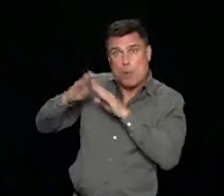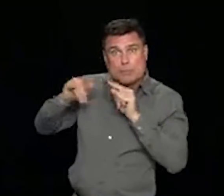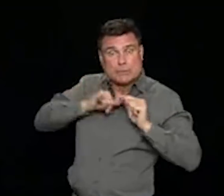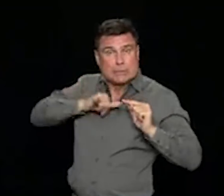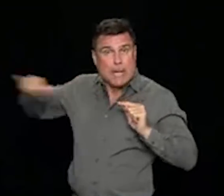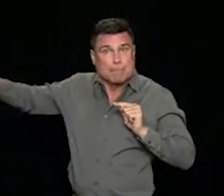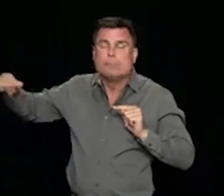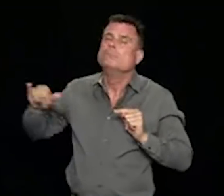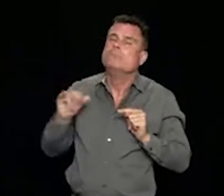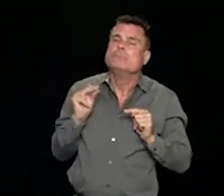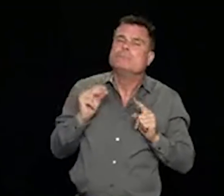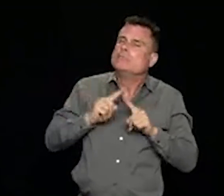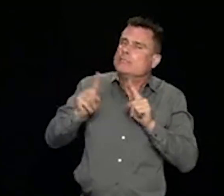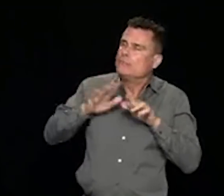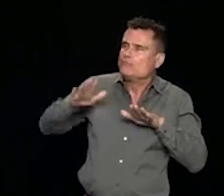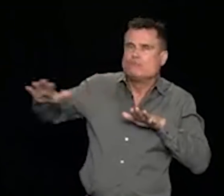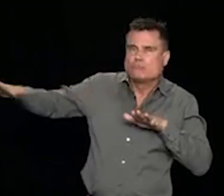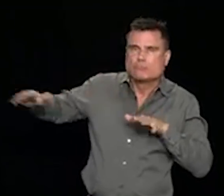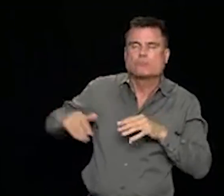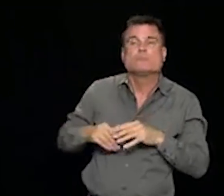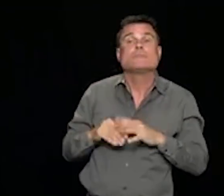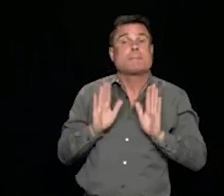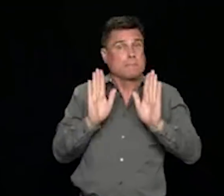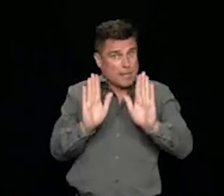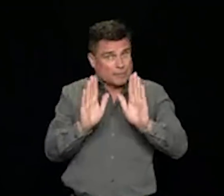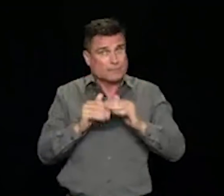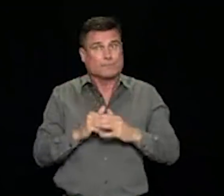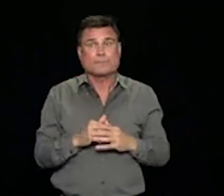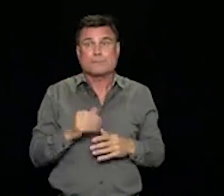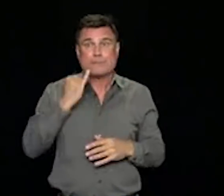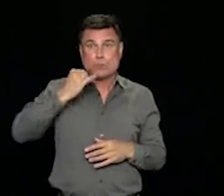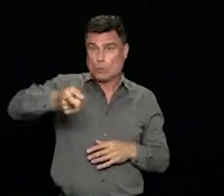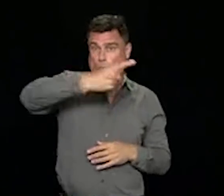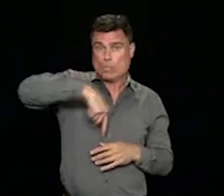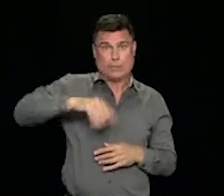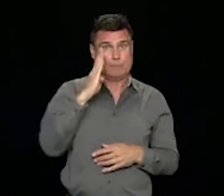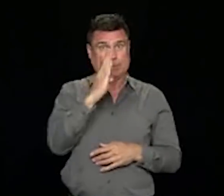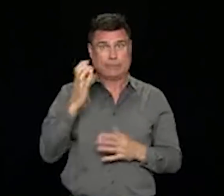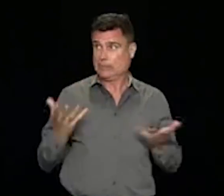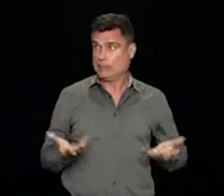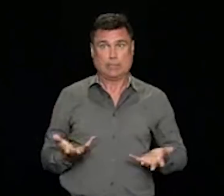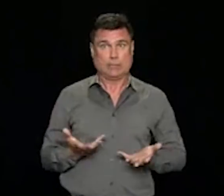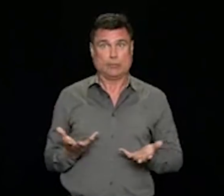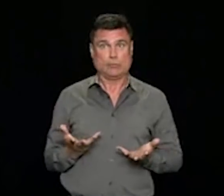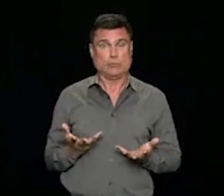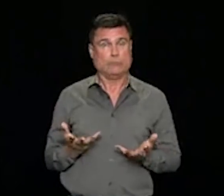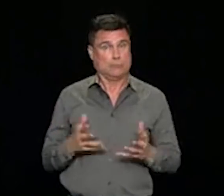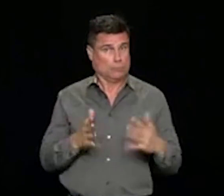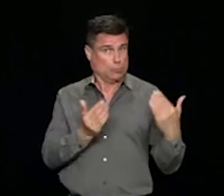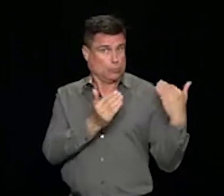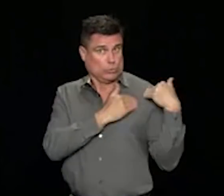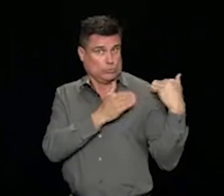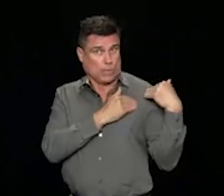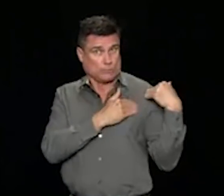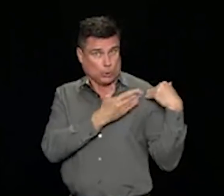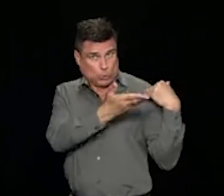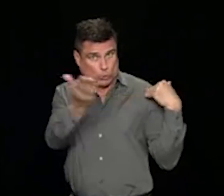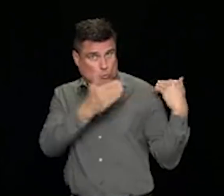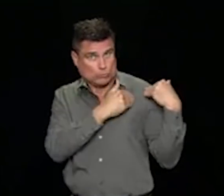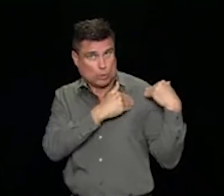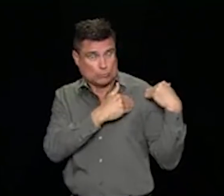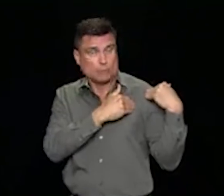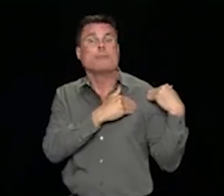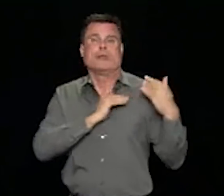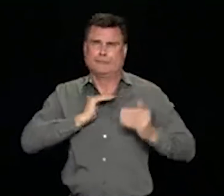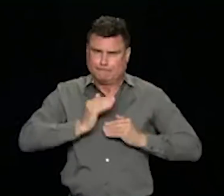to our effort and by remaining 100% all in our BC COVID-19 response, we find ourselves choosing social, surgical, and